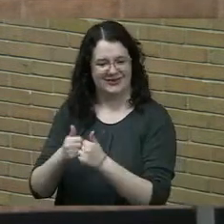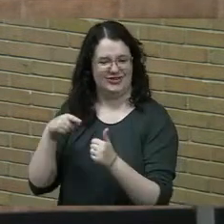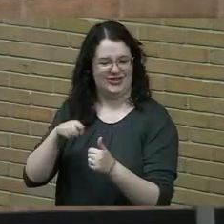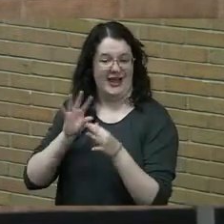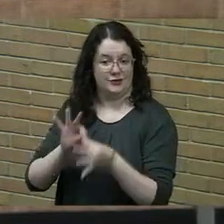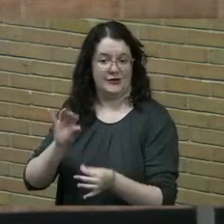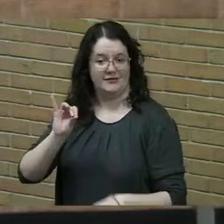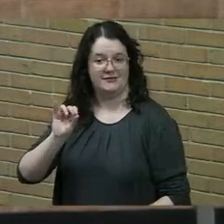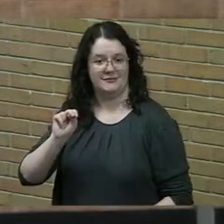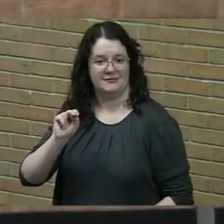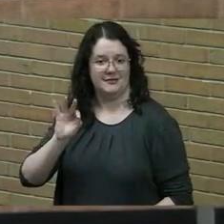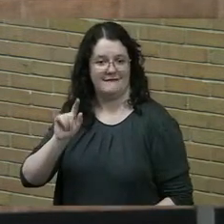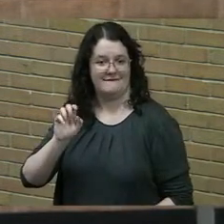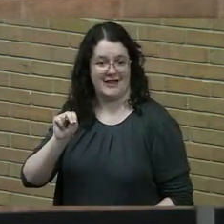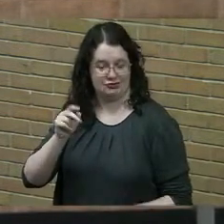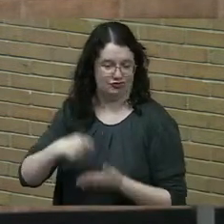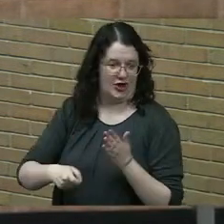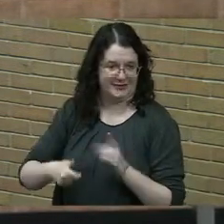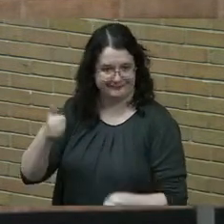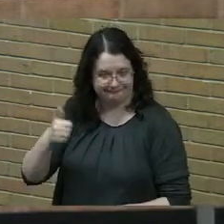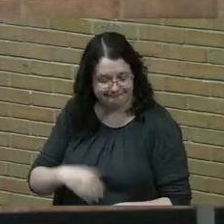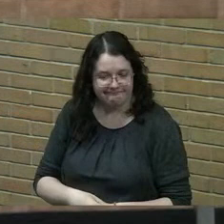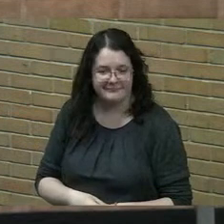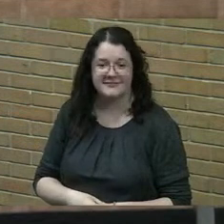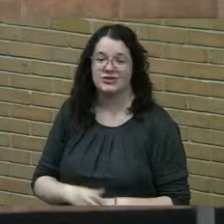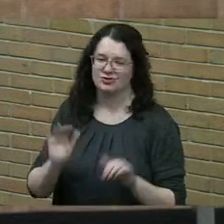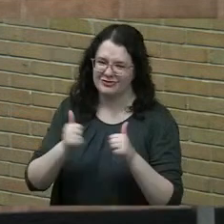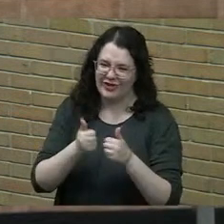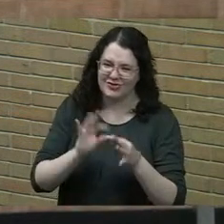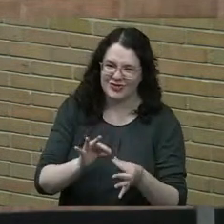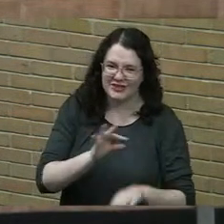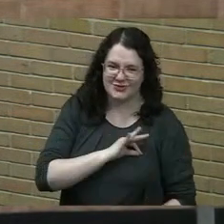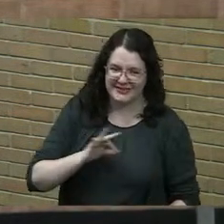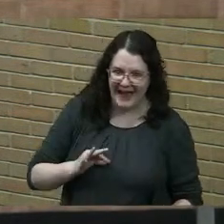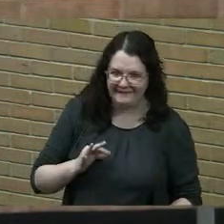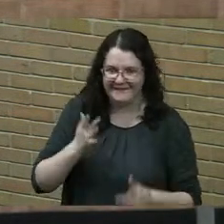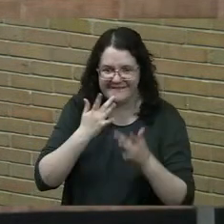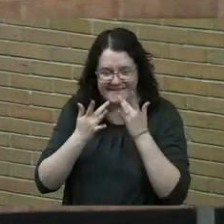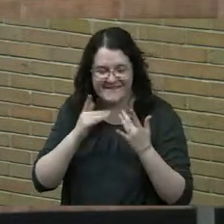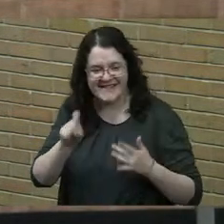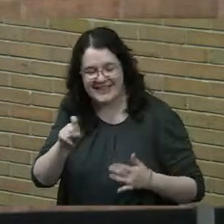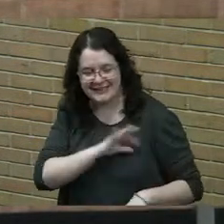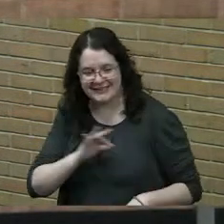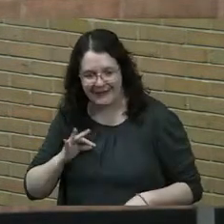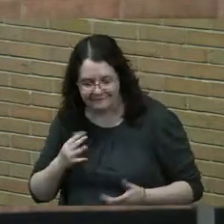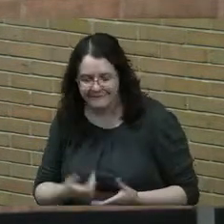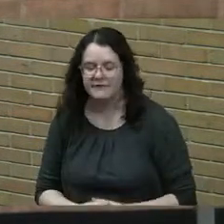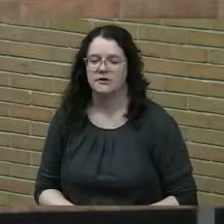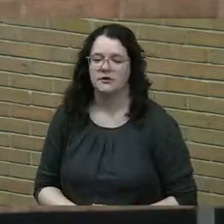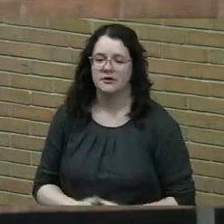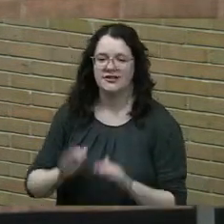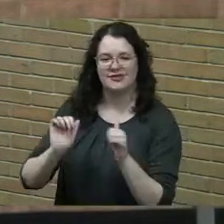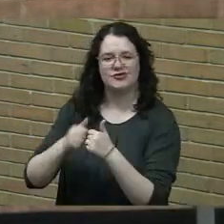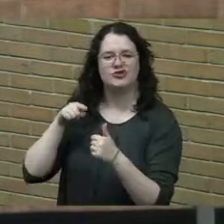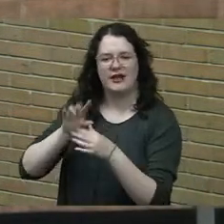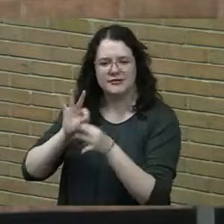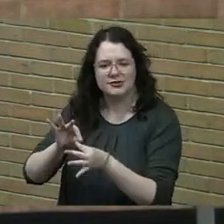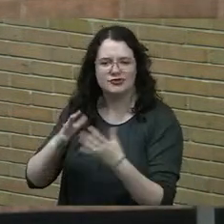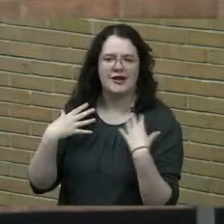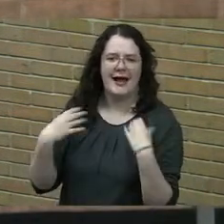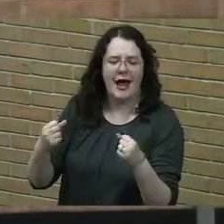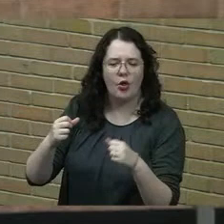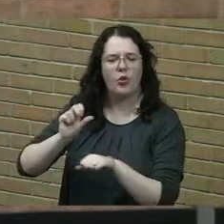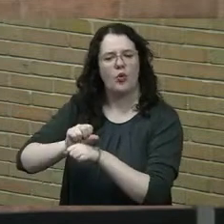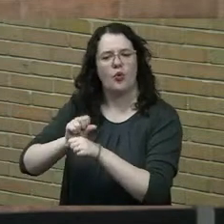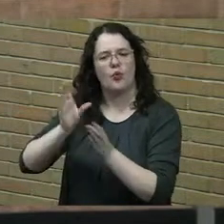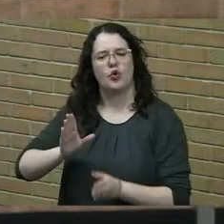inflation, challenges relating to staffing needs, challenges relating to various health and welfare